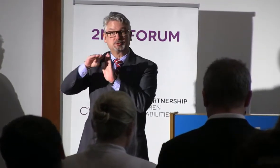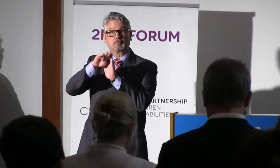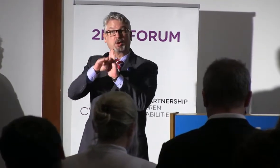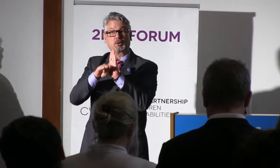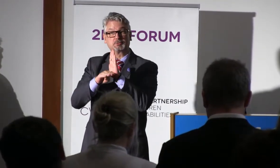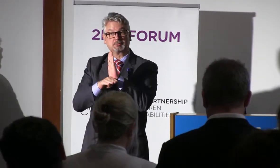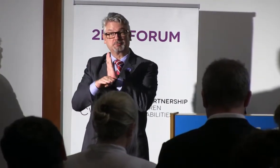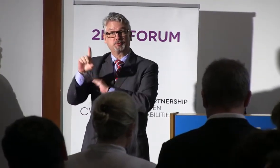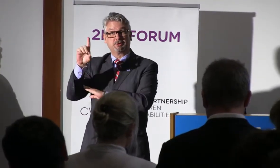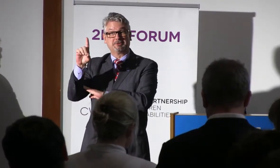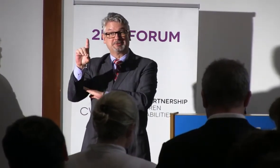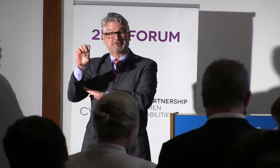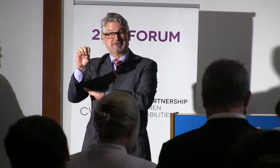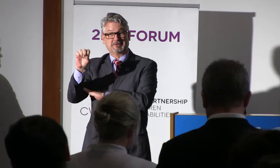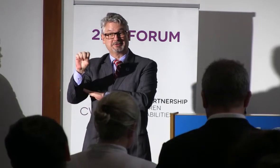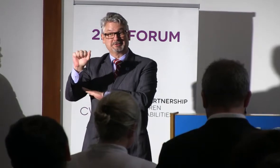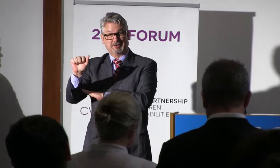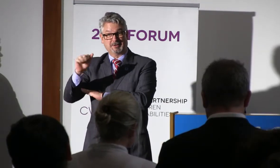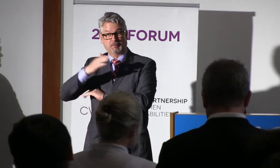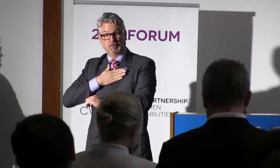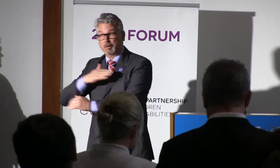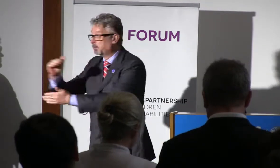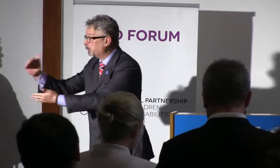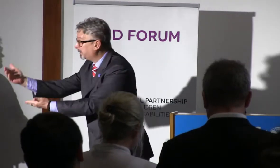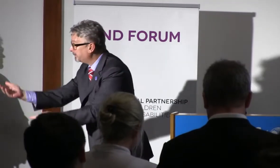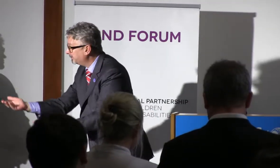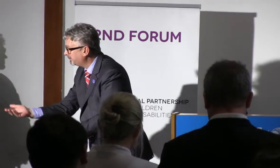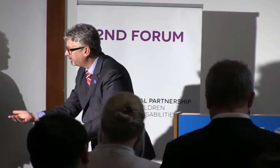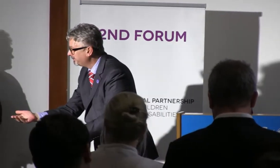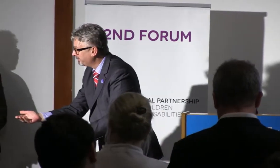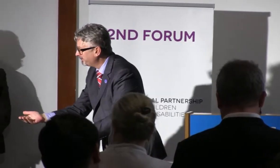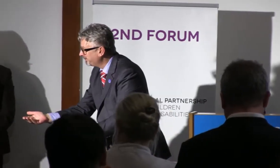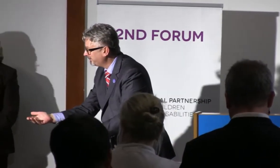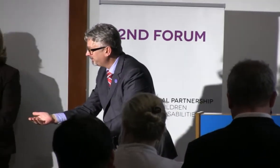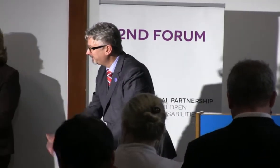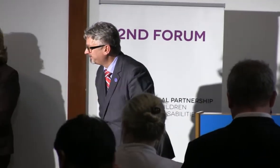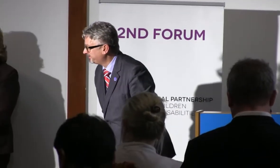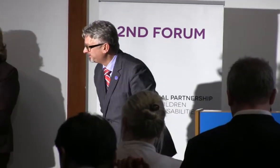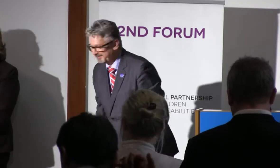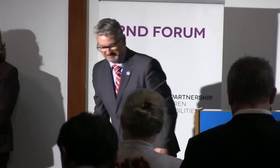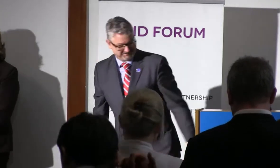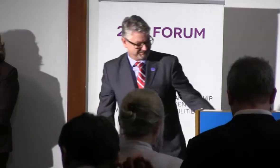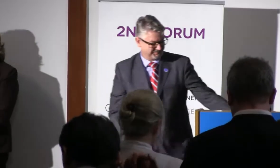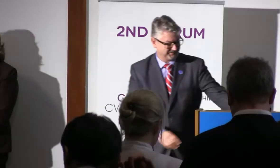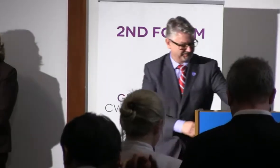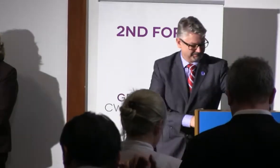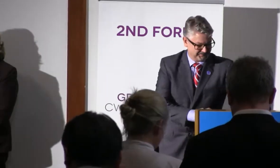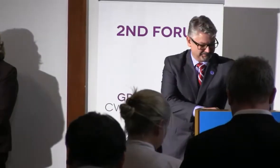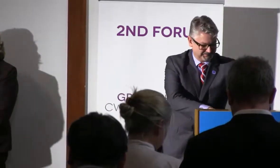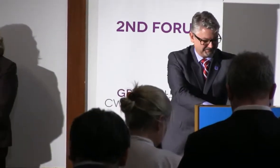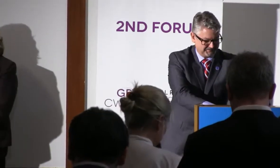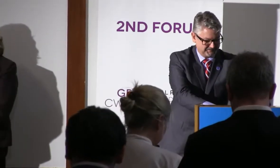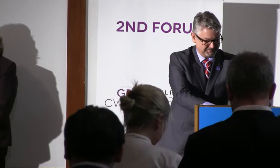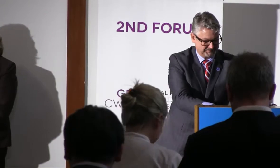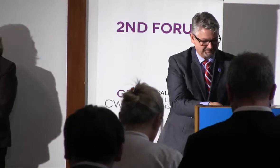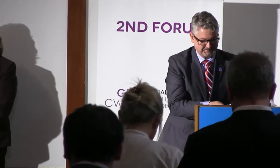but the speech will be read by Danielle Abbas from DESA.